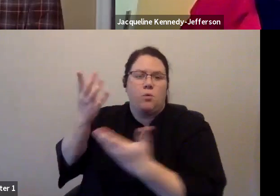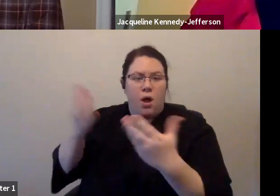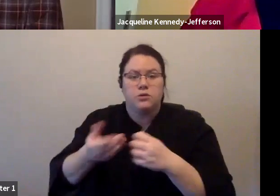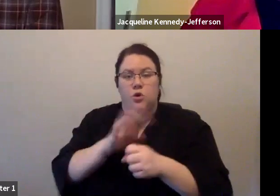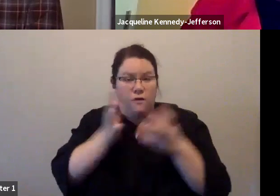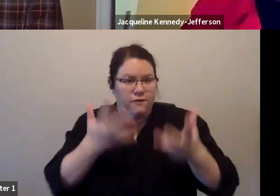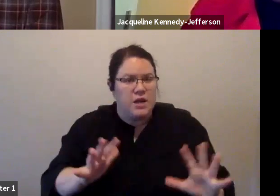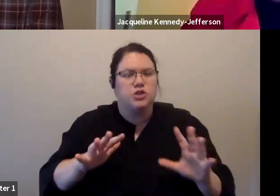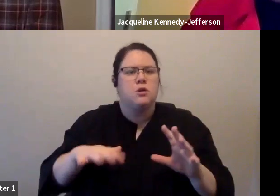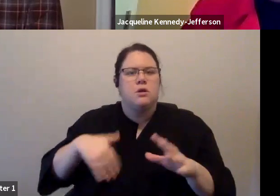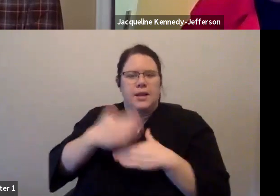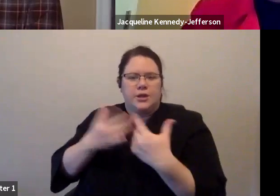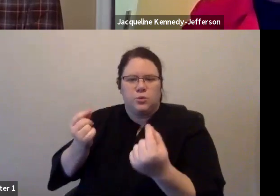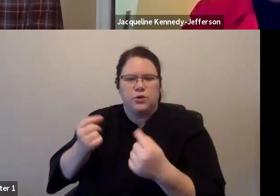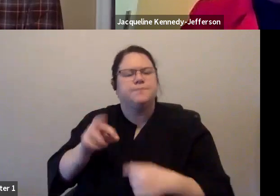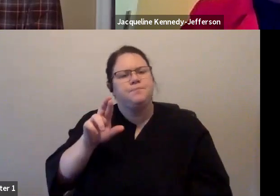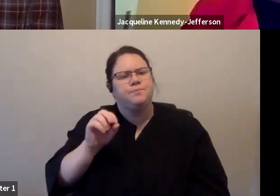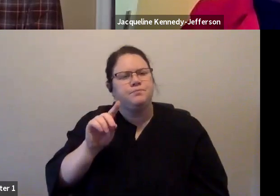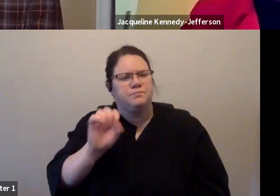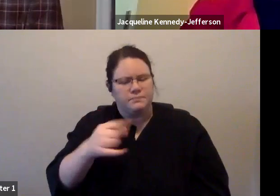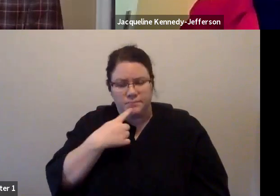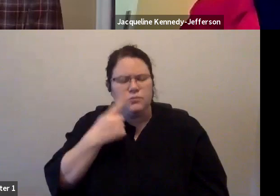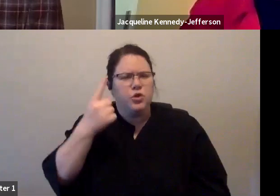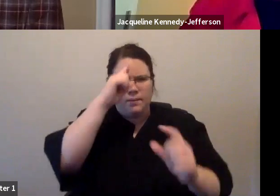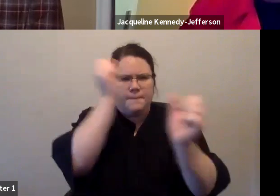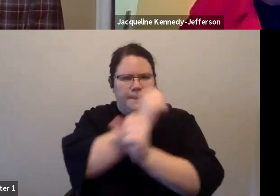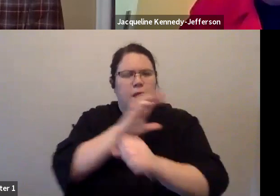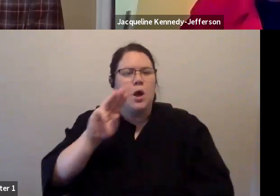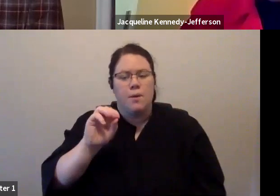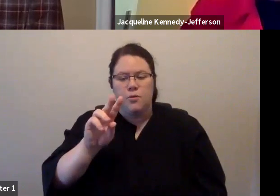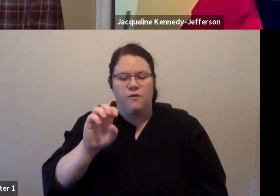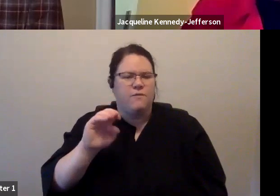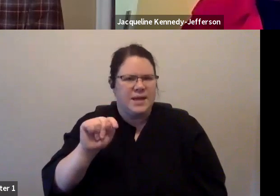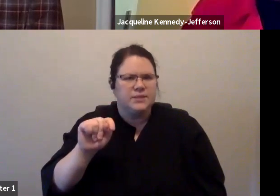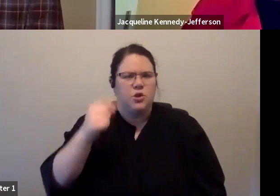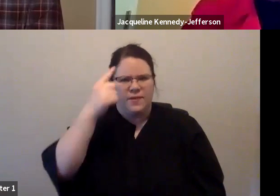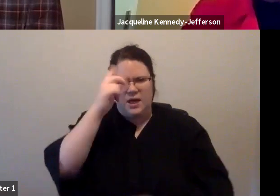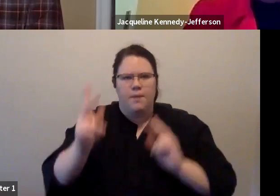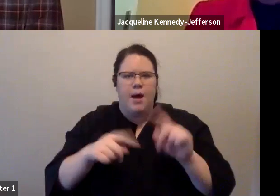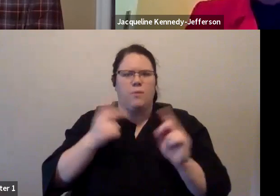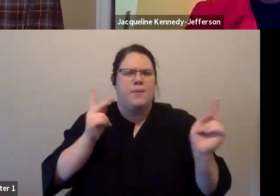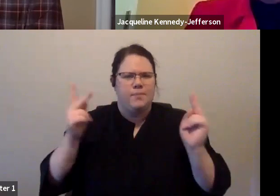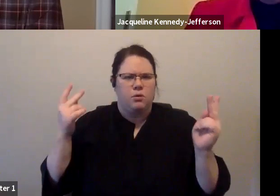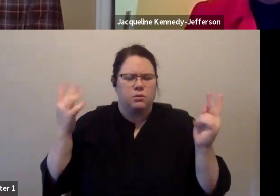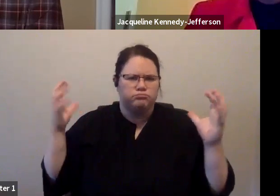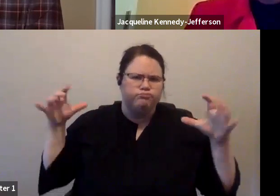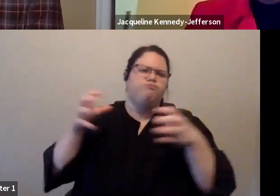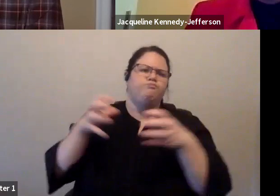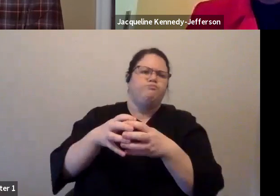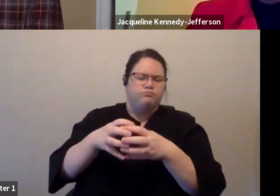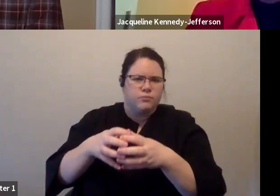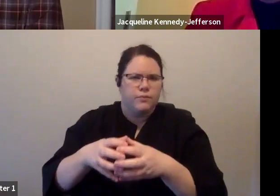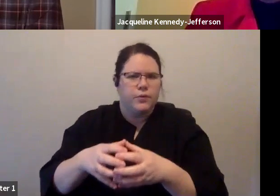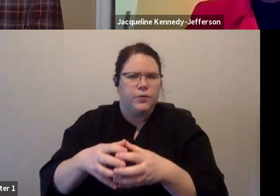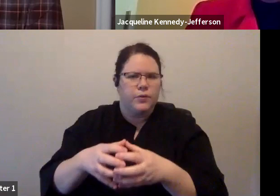So I would say, so when you think about a movement, you think about grassroots, right? So you think about, where does that come from? It comes from the people